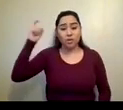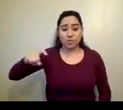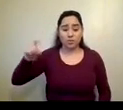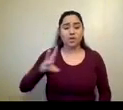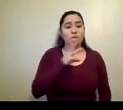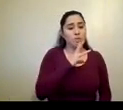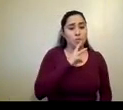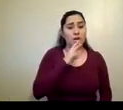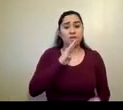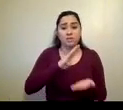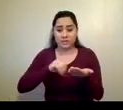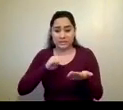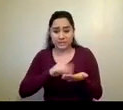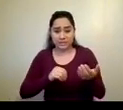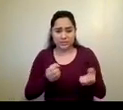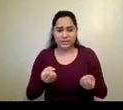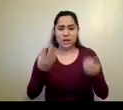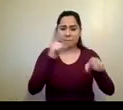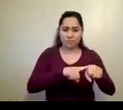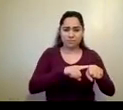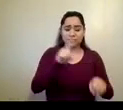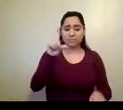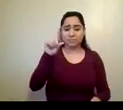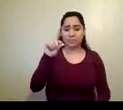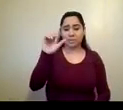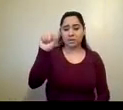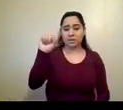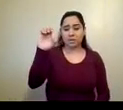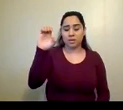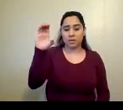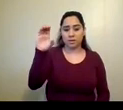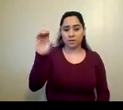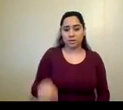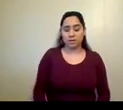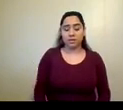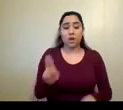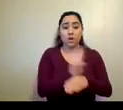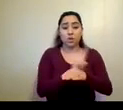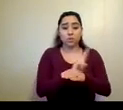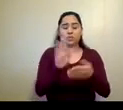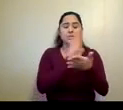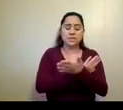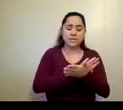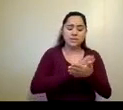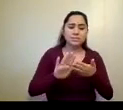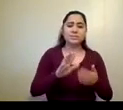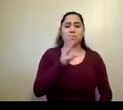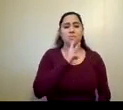water for at least 20 seconds. Use the cleanest water possible, for example, from an improved